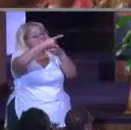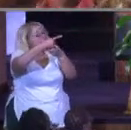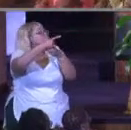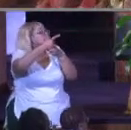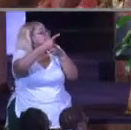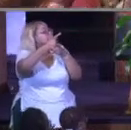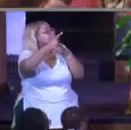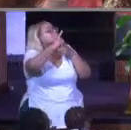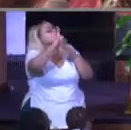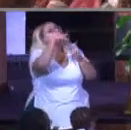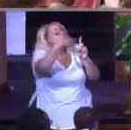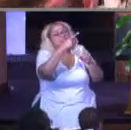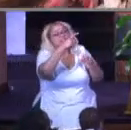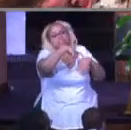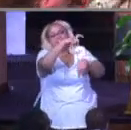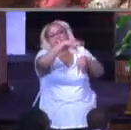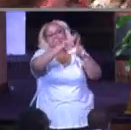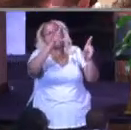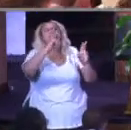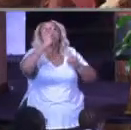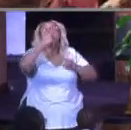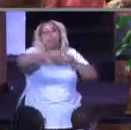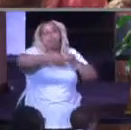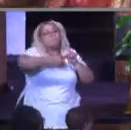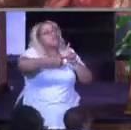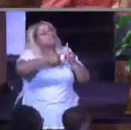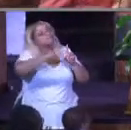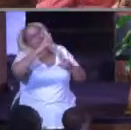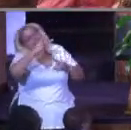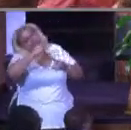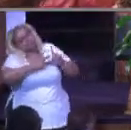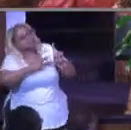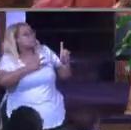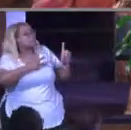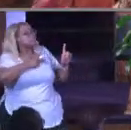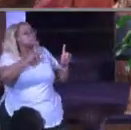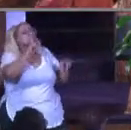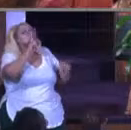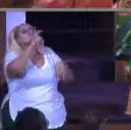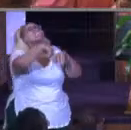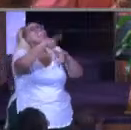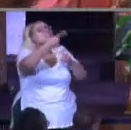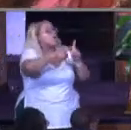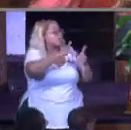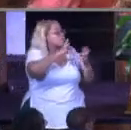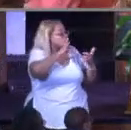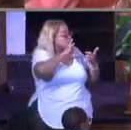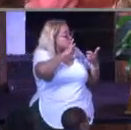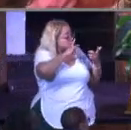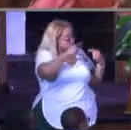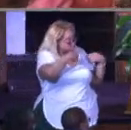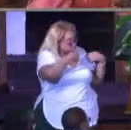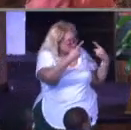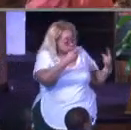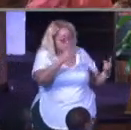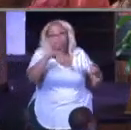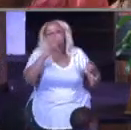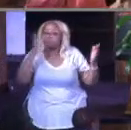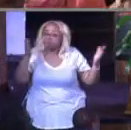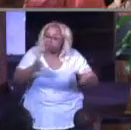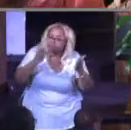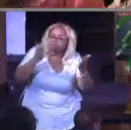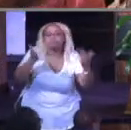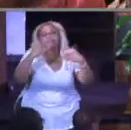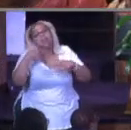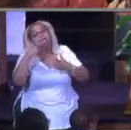of time. It'll just be a matter of time. It took about a month or about 2 months. He said, just be a matter of time. But all the while, those people